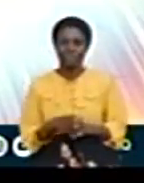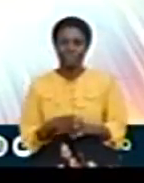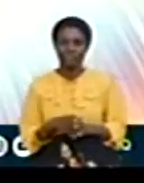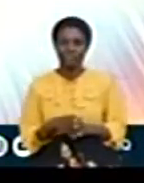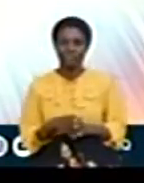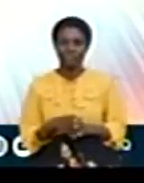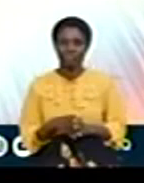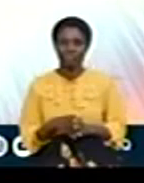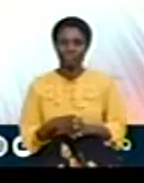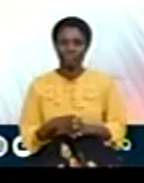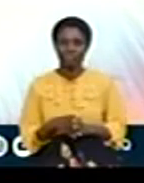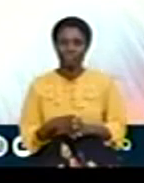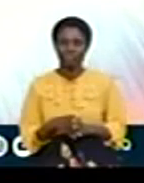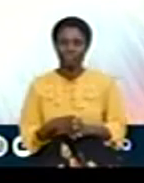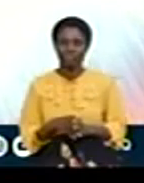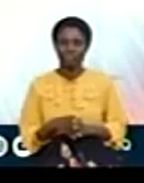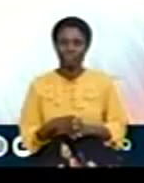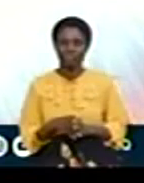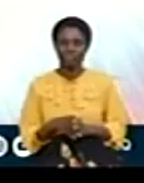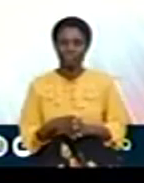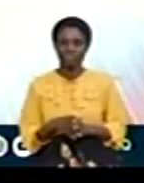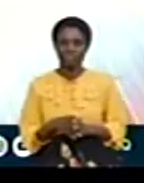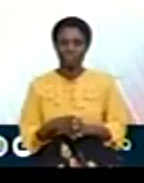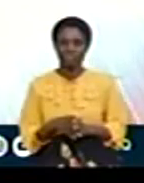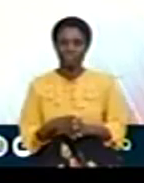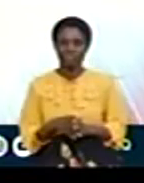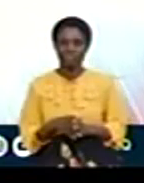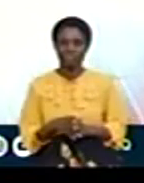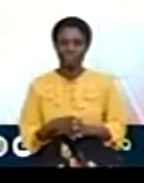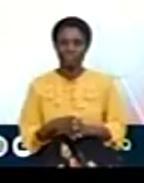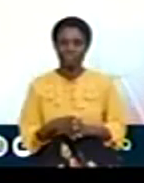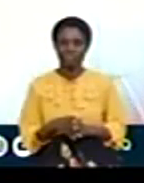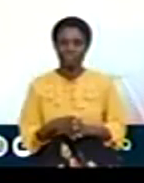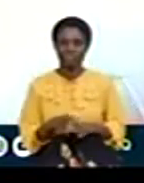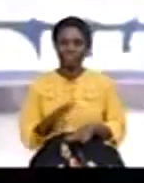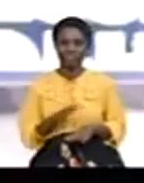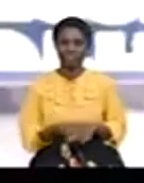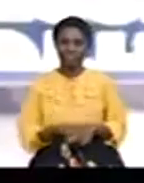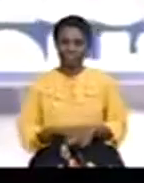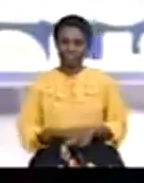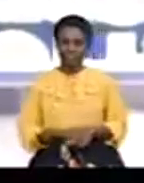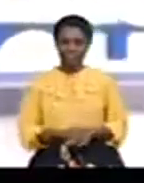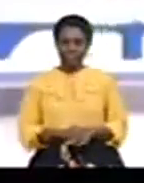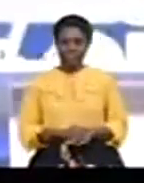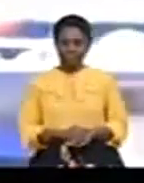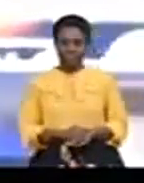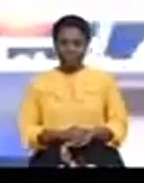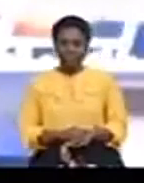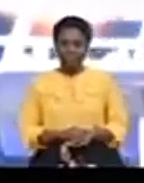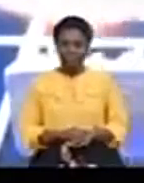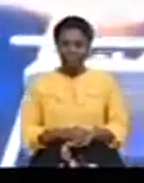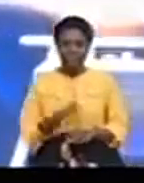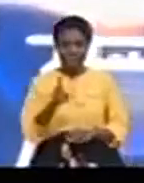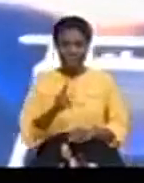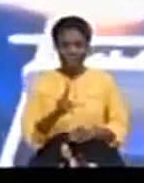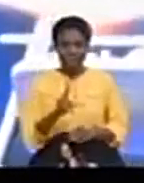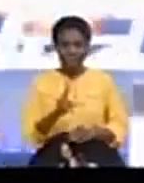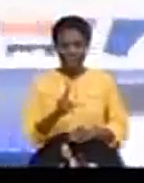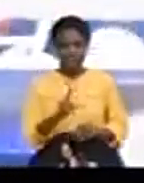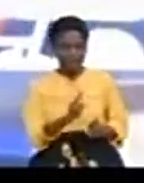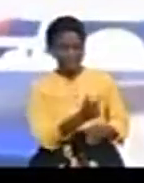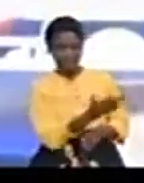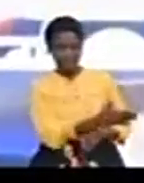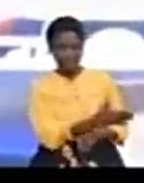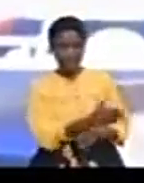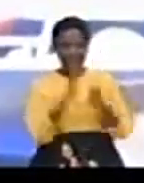service at 0700 hours GMT on Sunday. You turn this side, miracle.